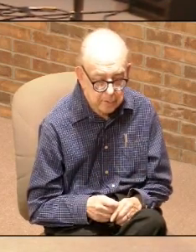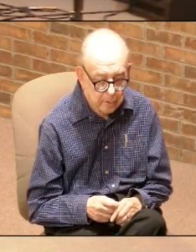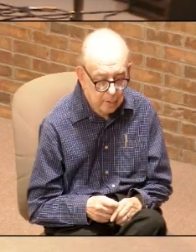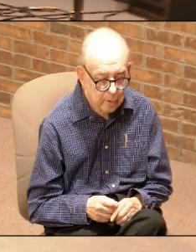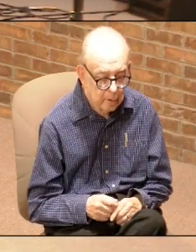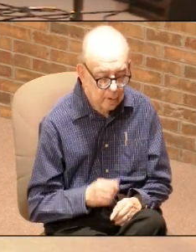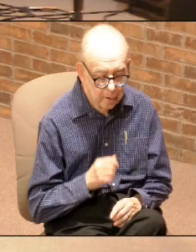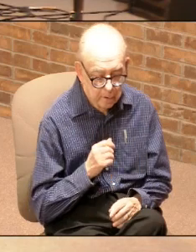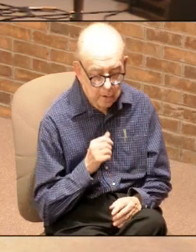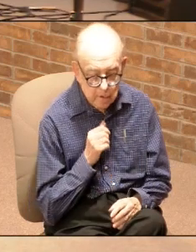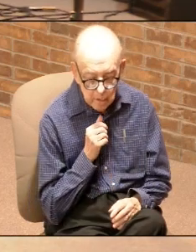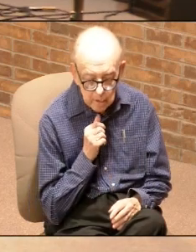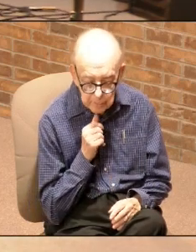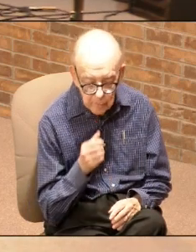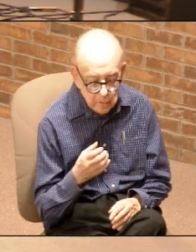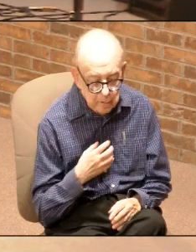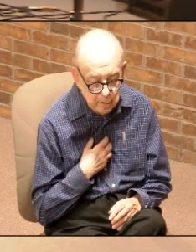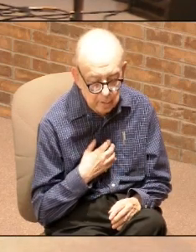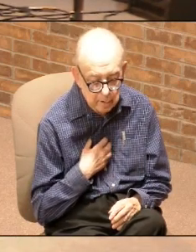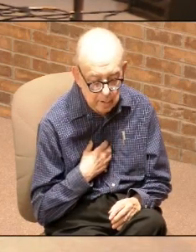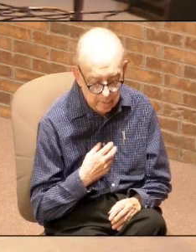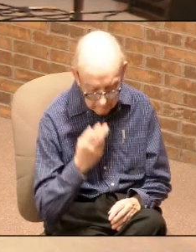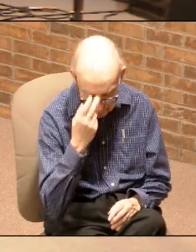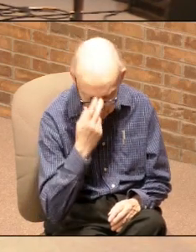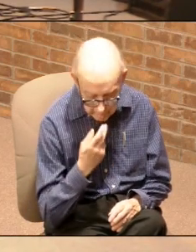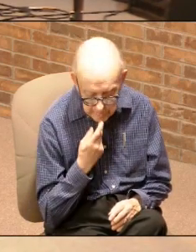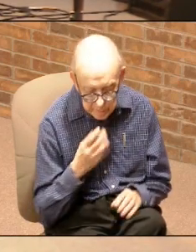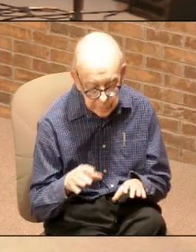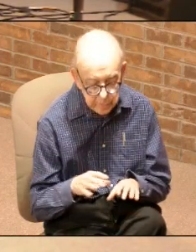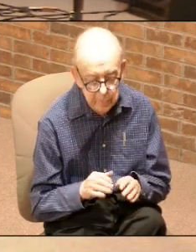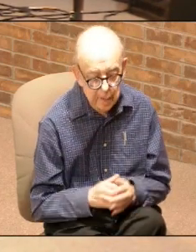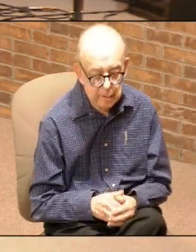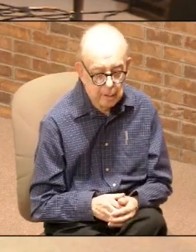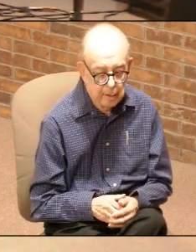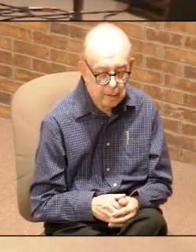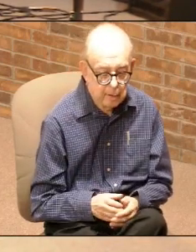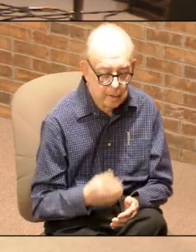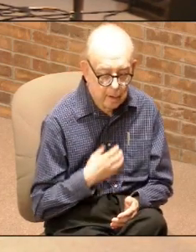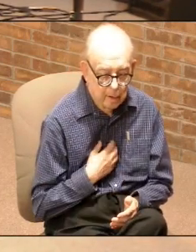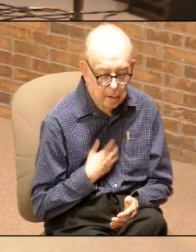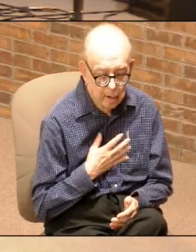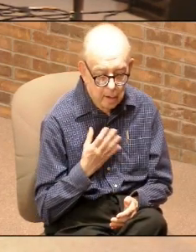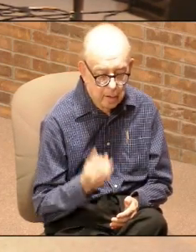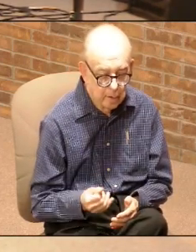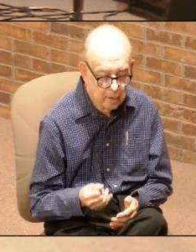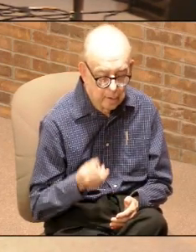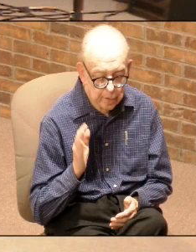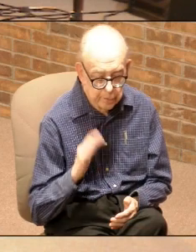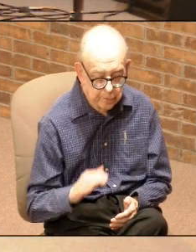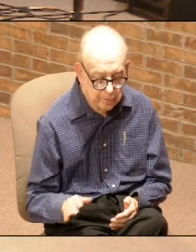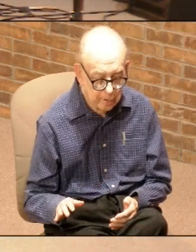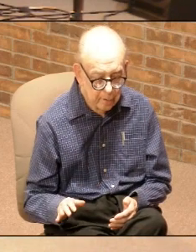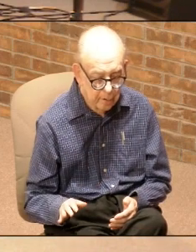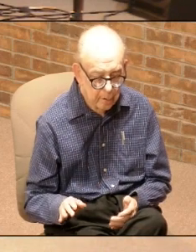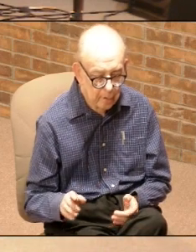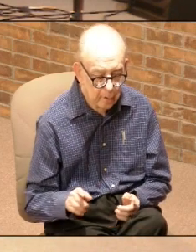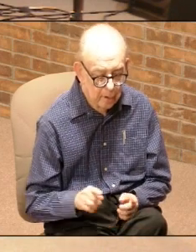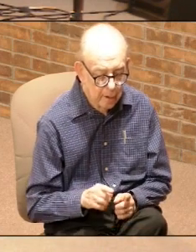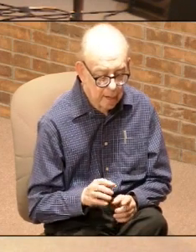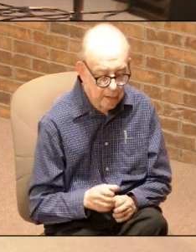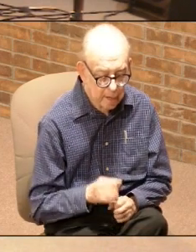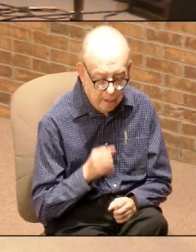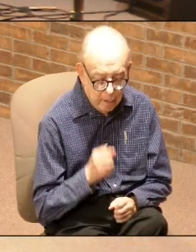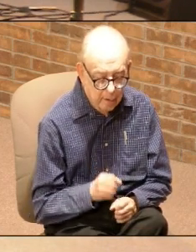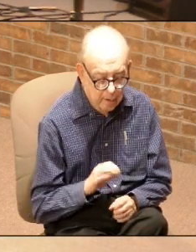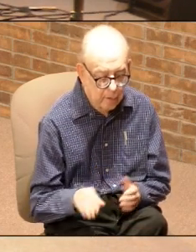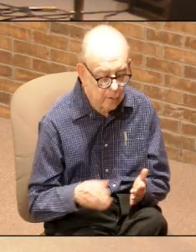So don't complain. But parents do. And they complain because their children, as they get older,